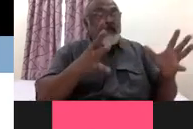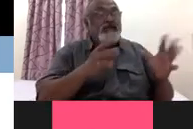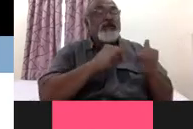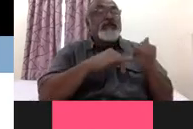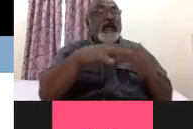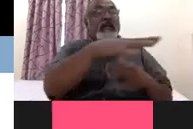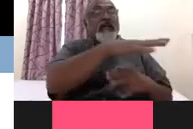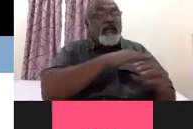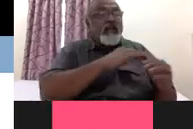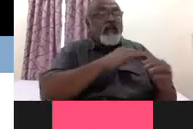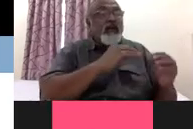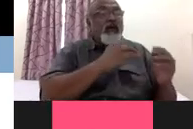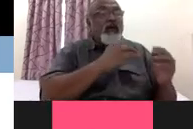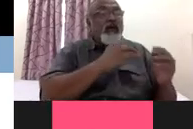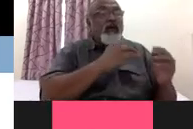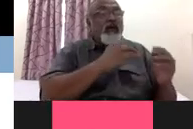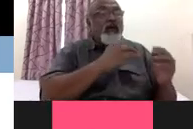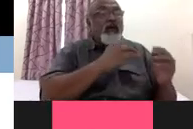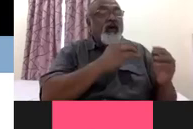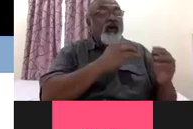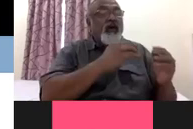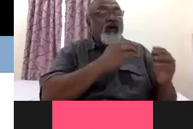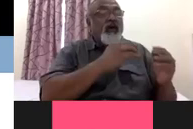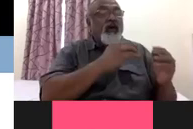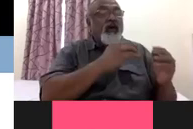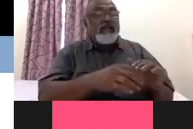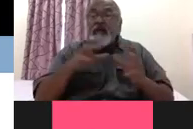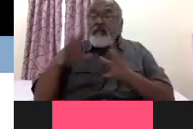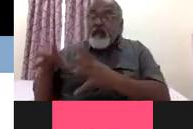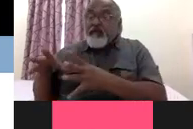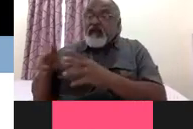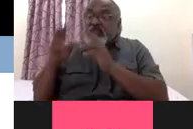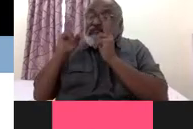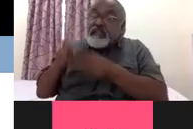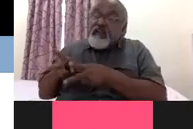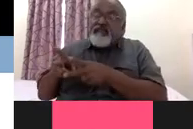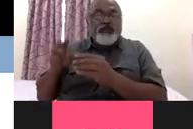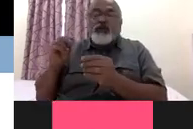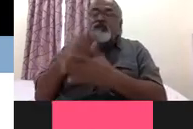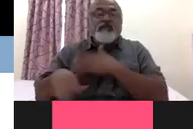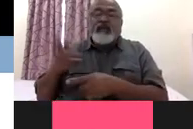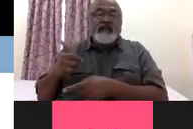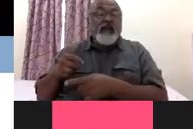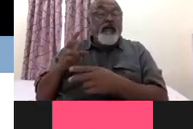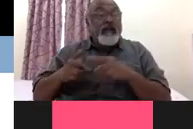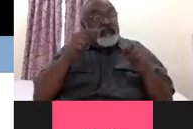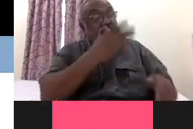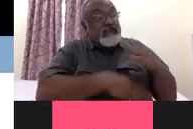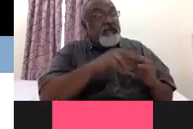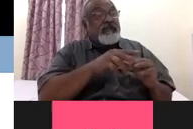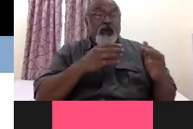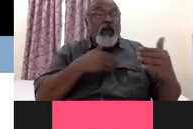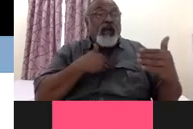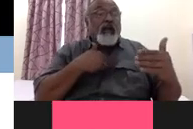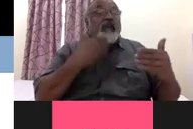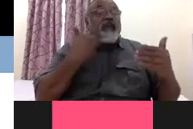of accessibility. So impairment in itself is not disabling the person, but disability is the condition